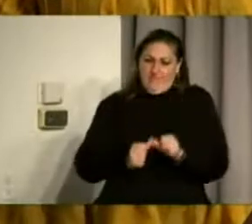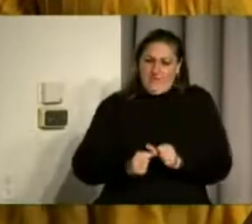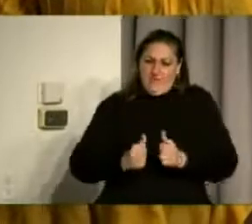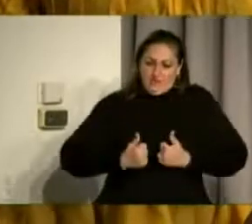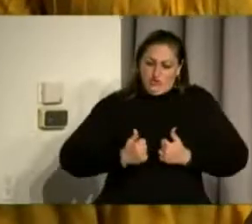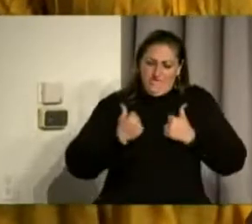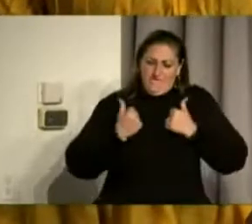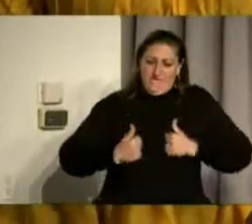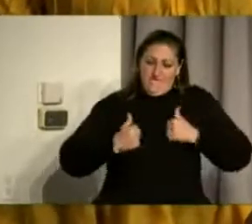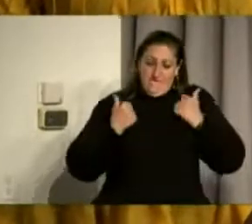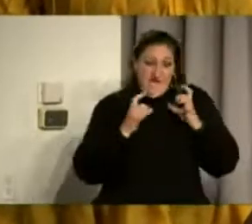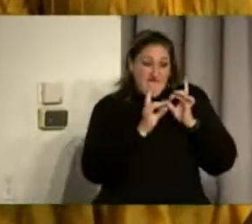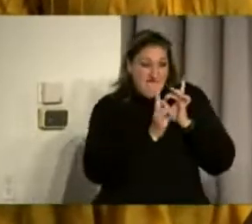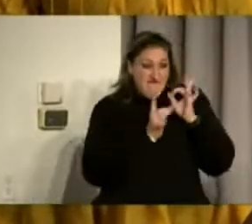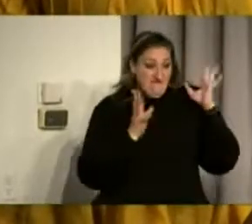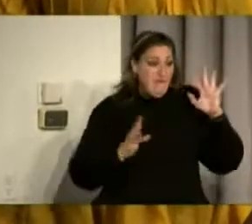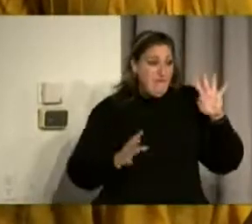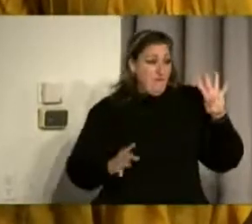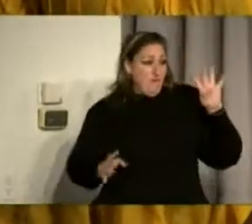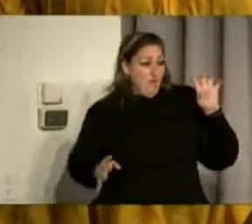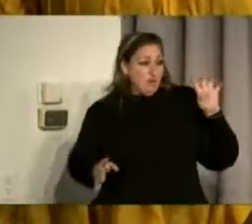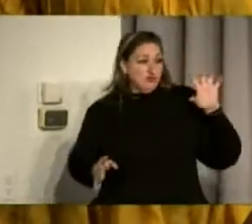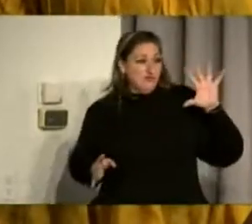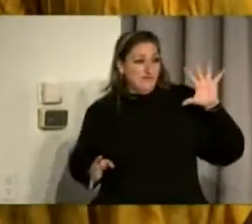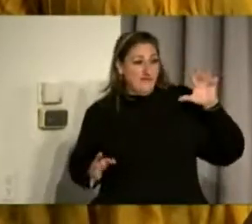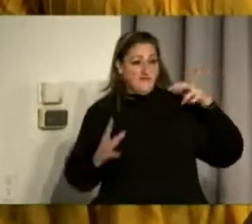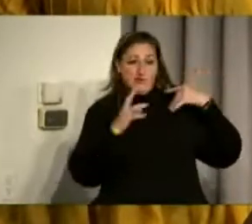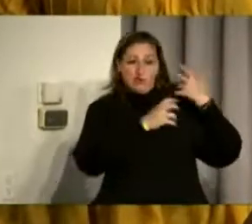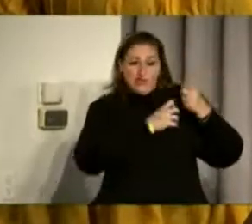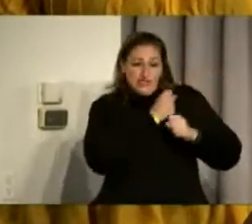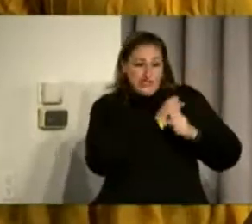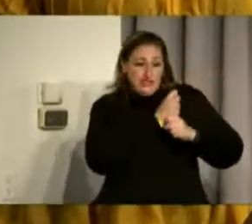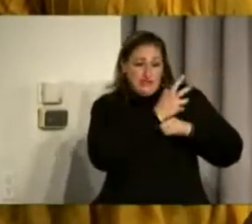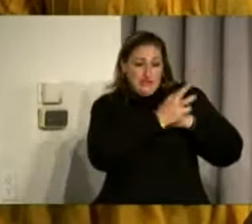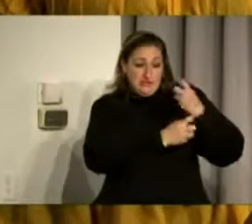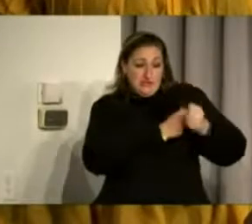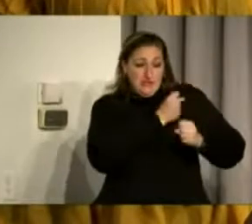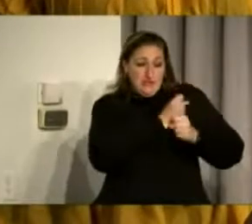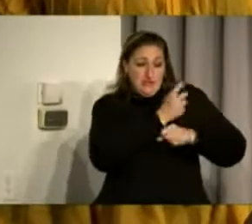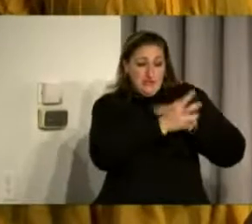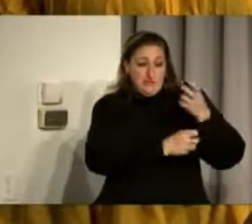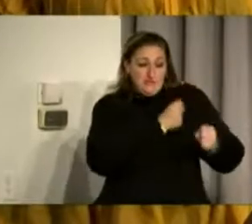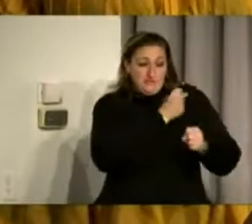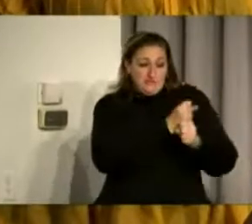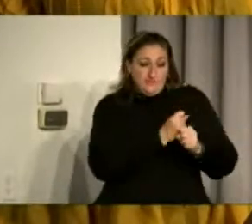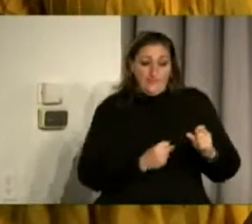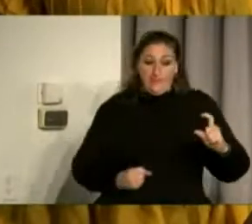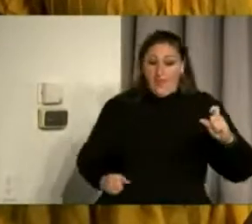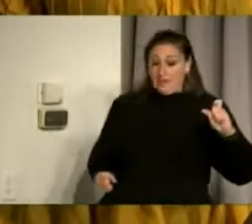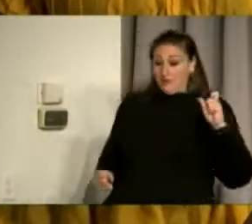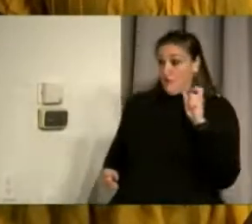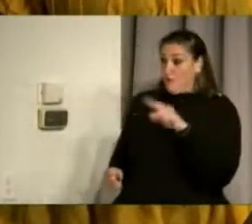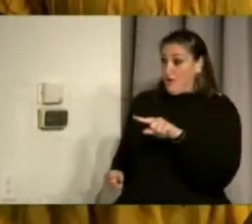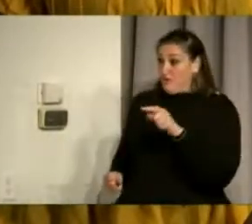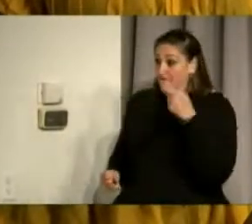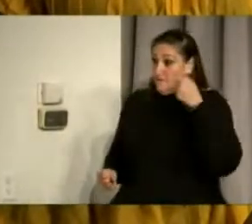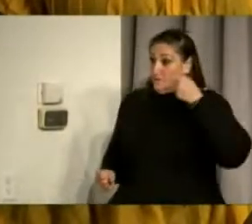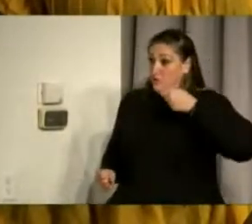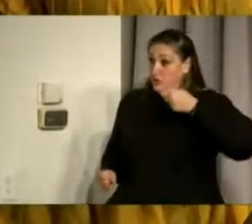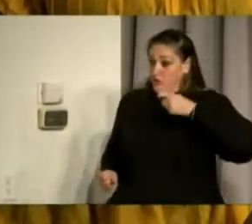over 400, 500 years. So the question that I have for you from the jury